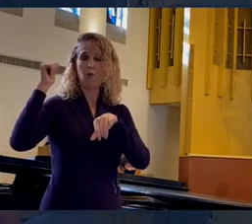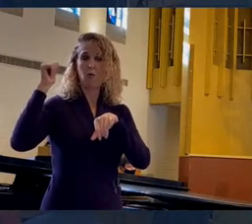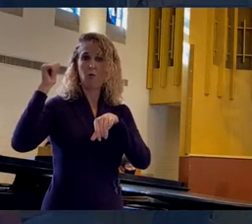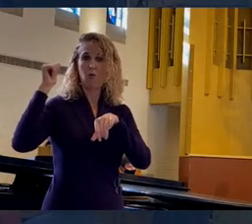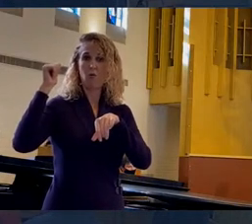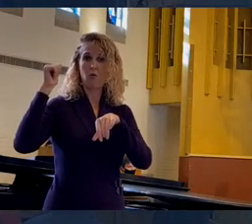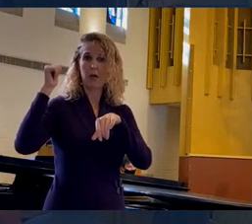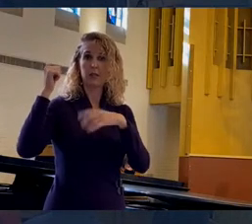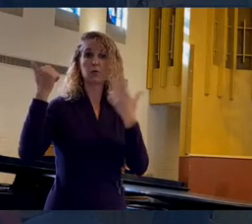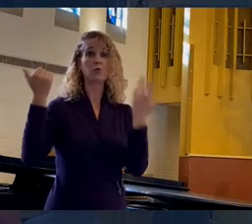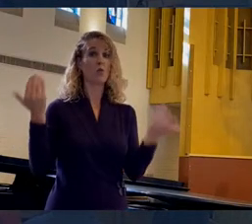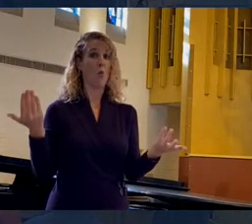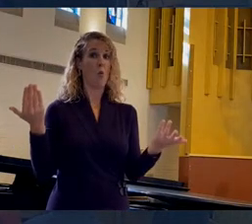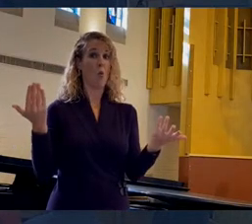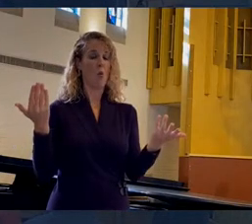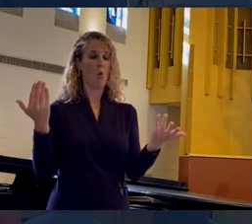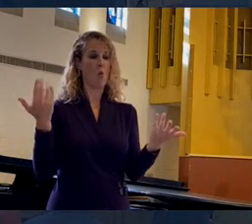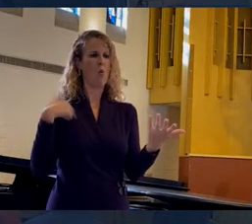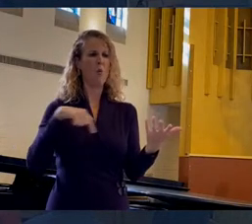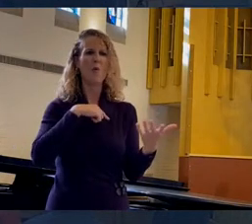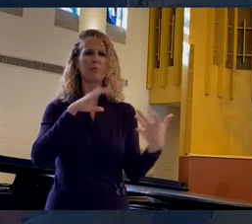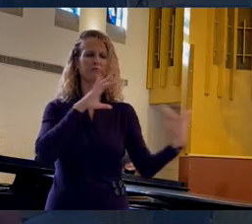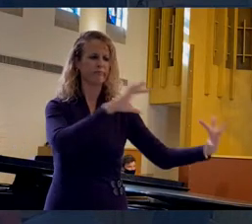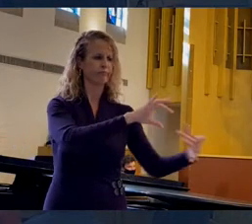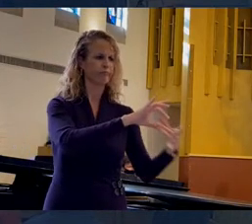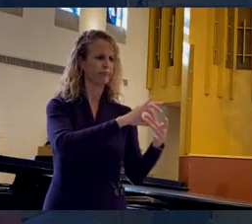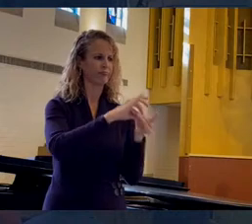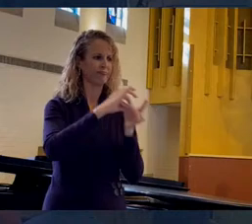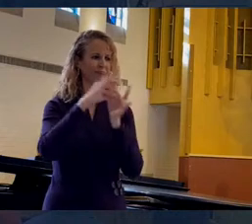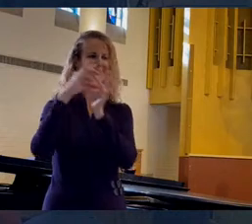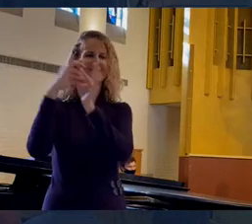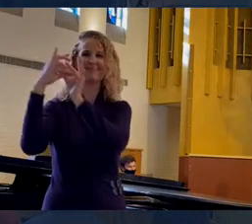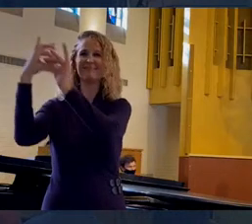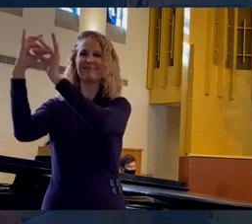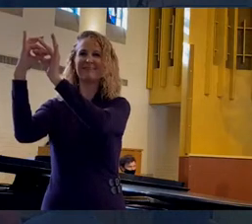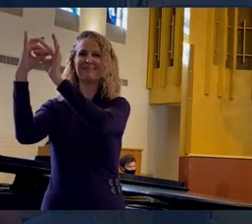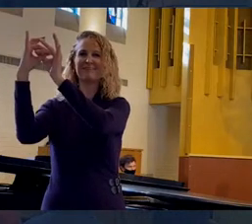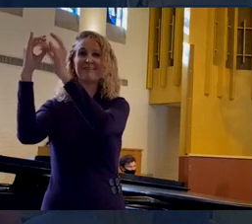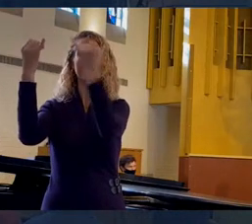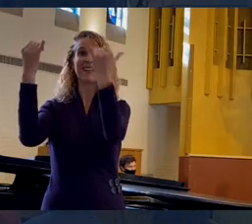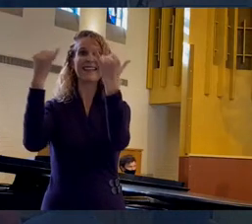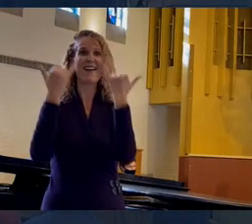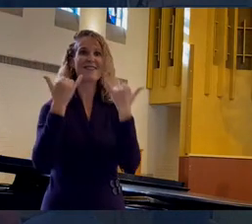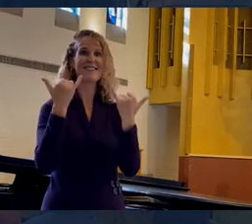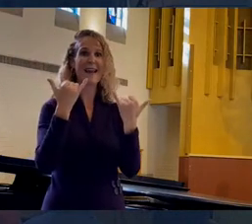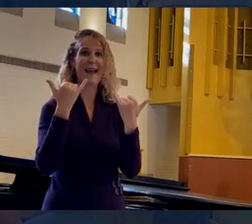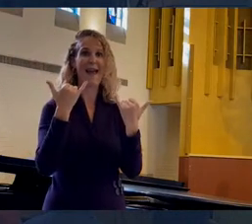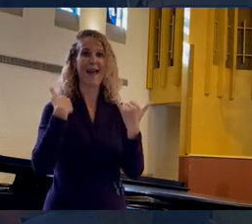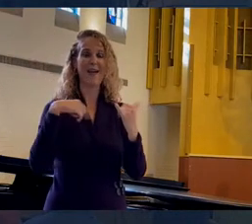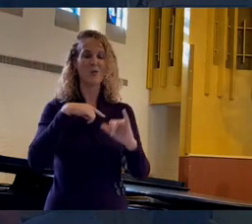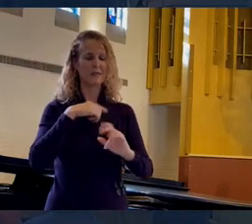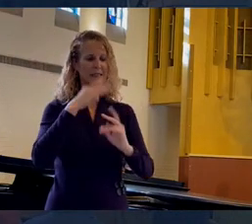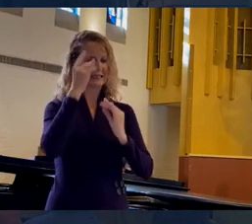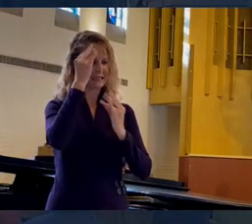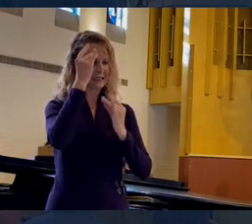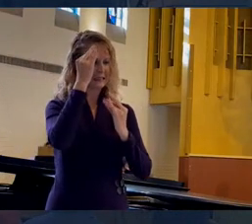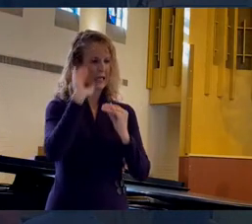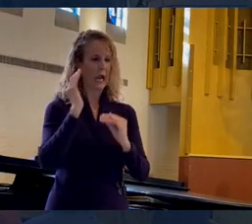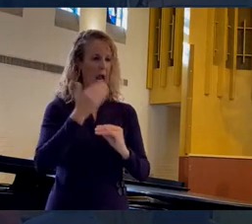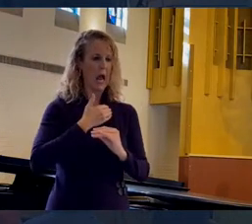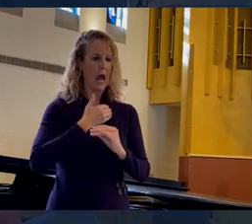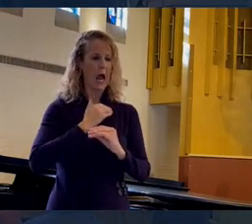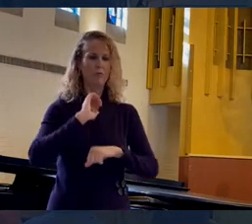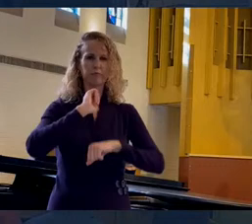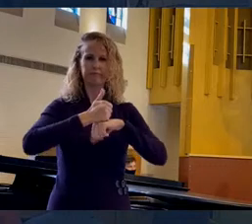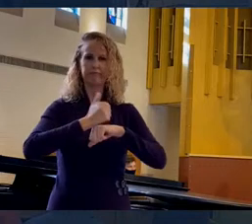in Jesuit-sponsored works, to be reconcilers. As we look today and find the contemplation of our